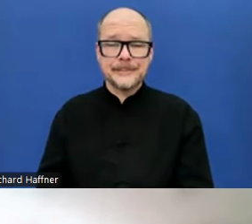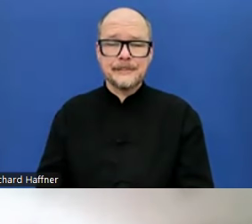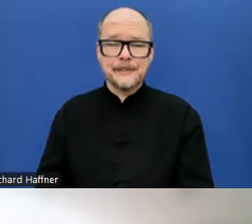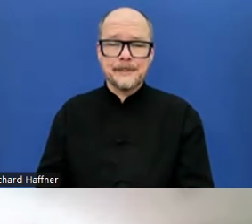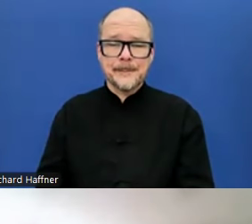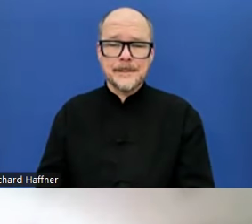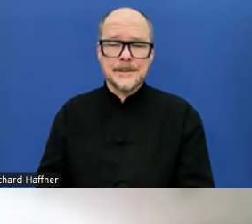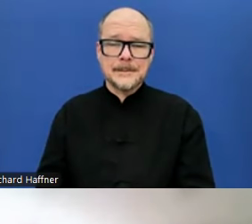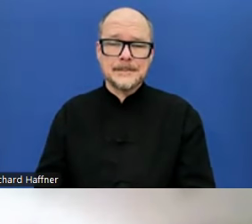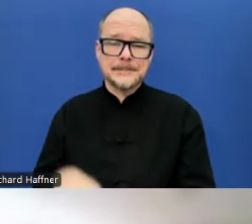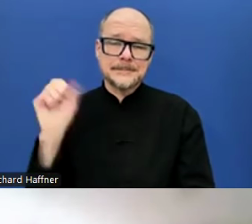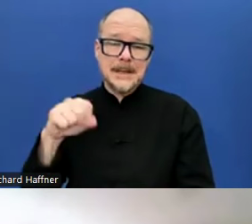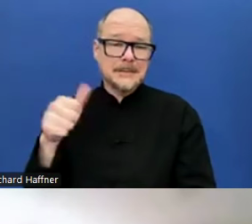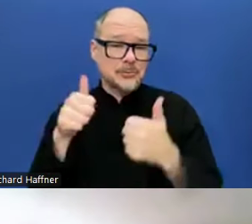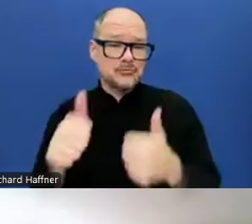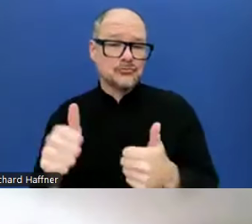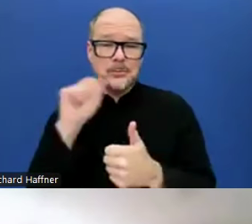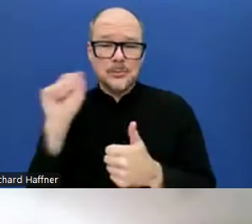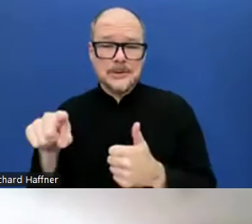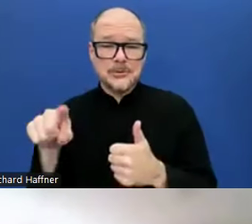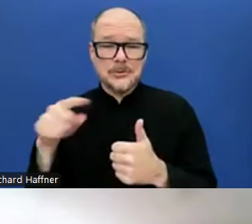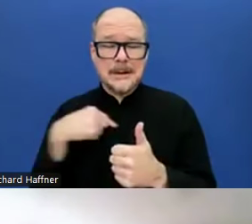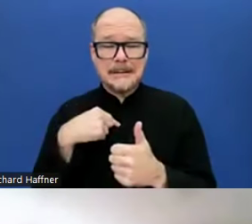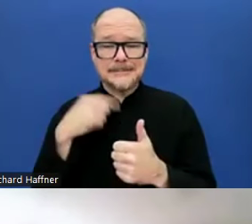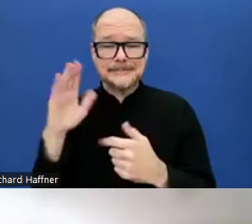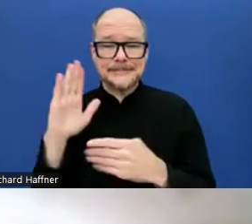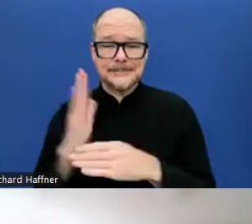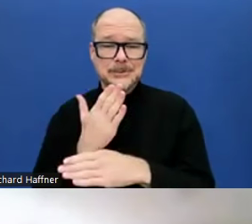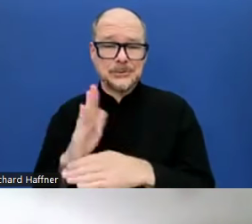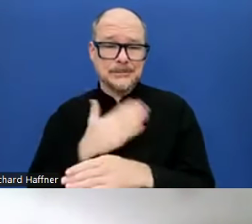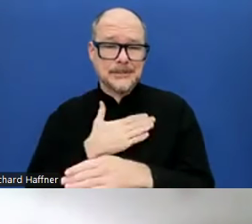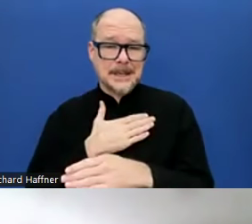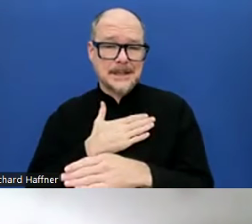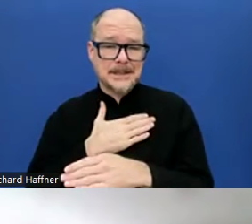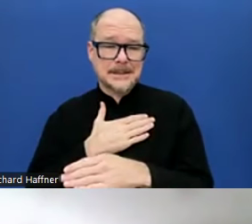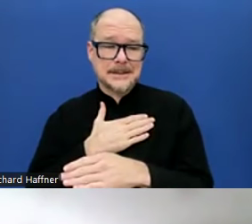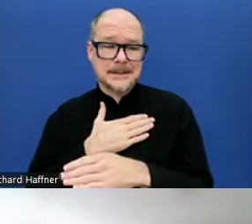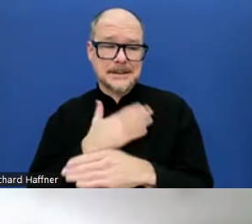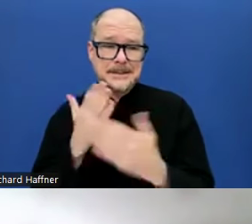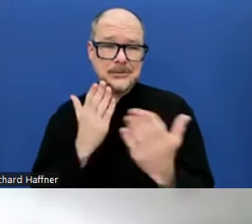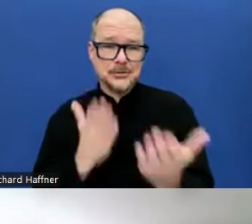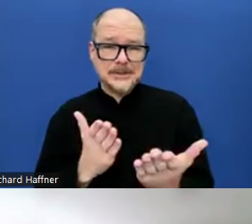a great question. I can share my suggestion